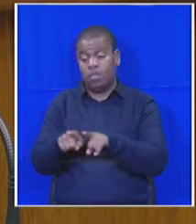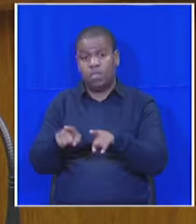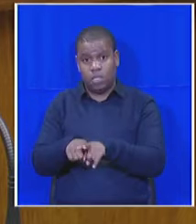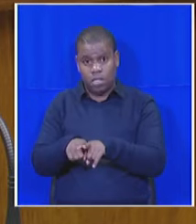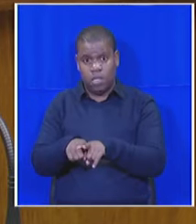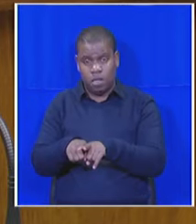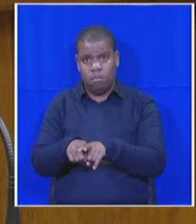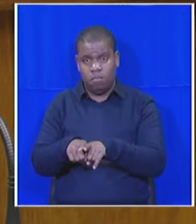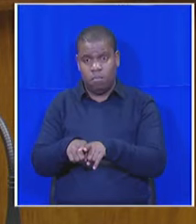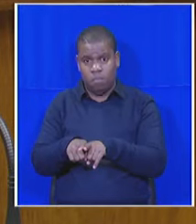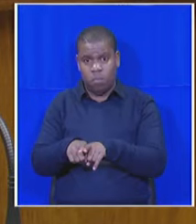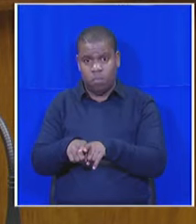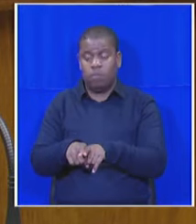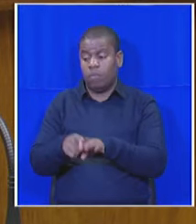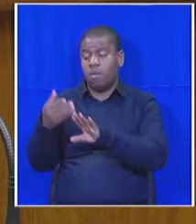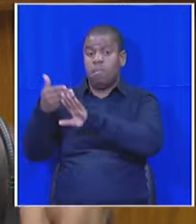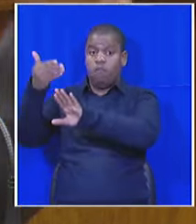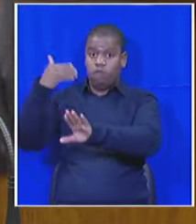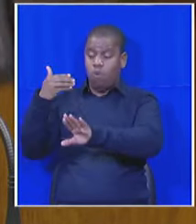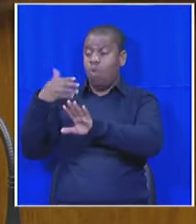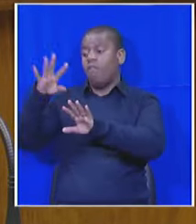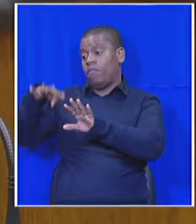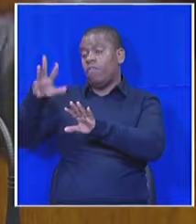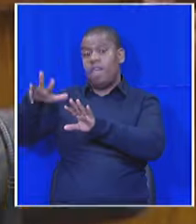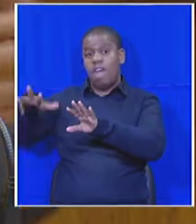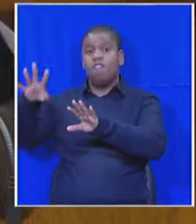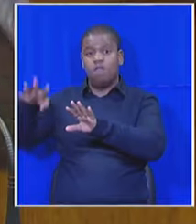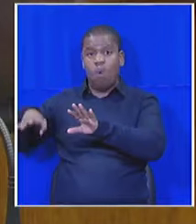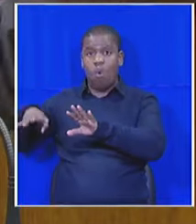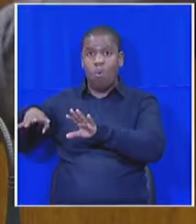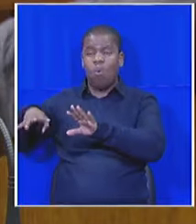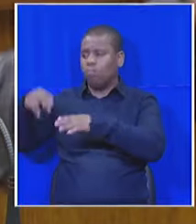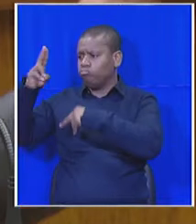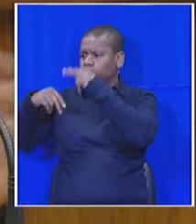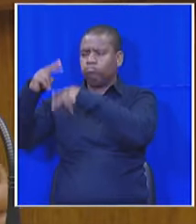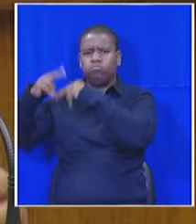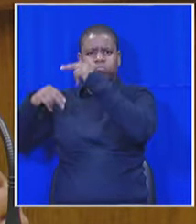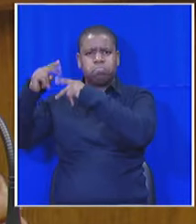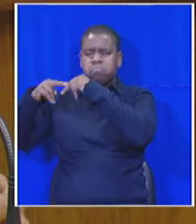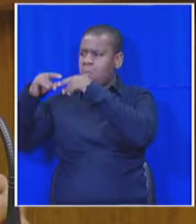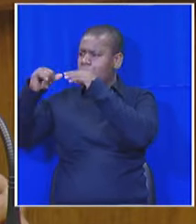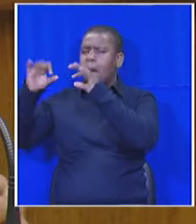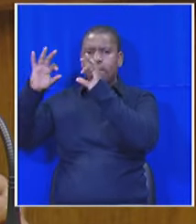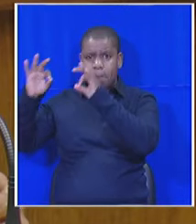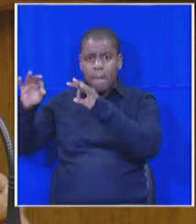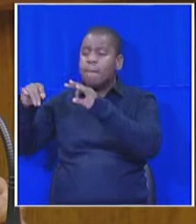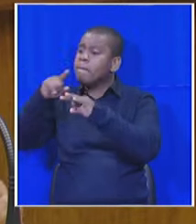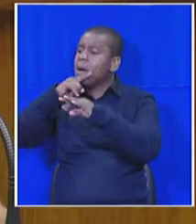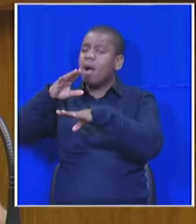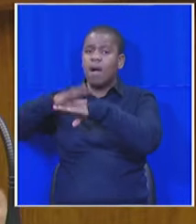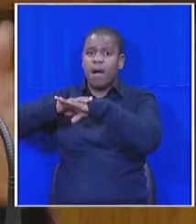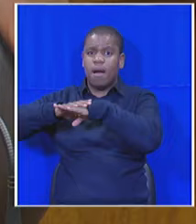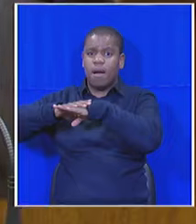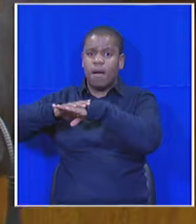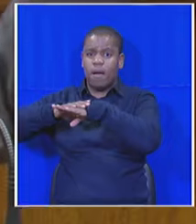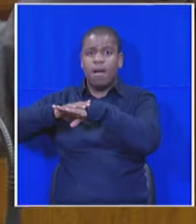prior 1994, there's blocks of flats with no recreational facilities, drug